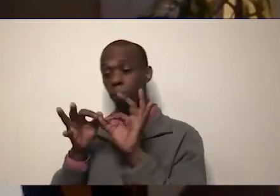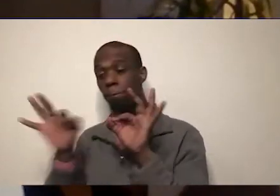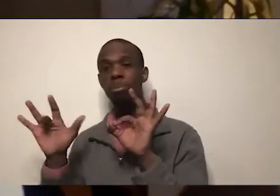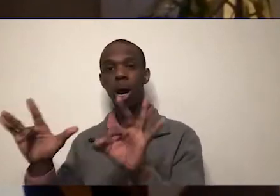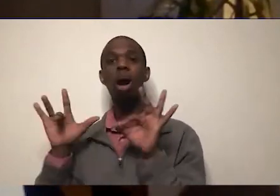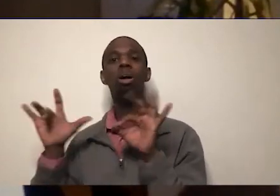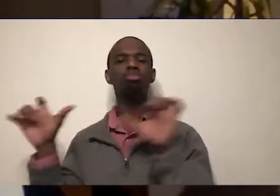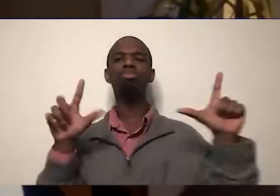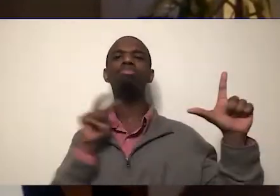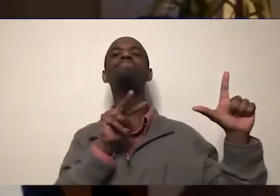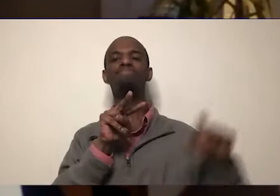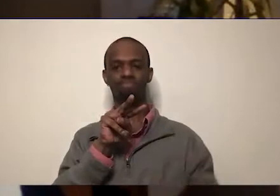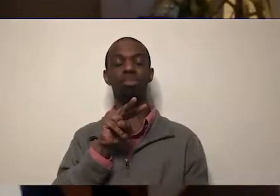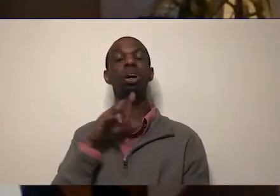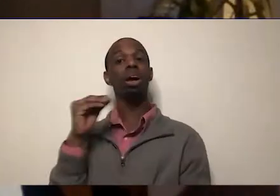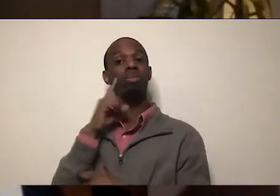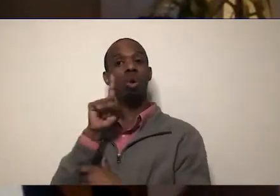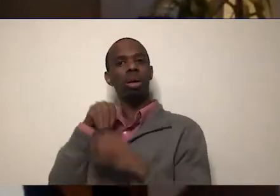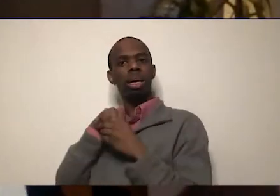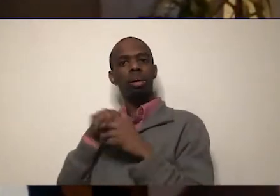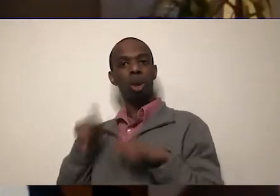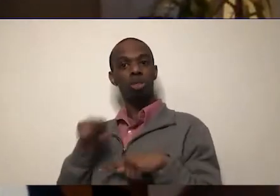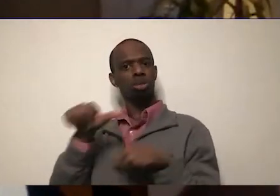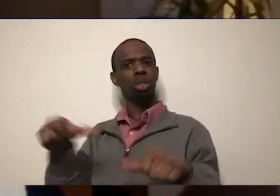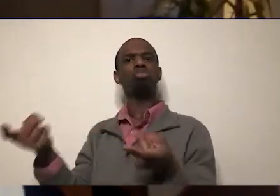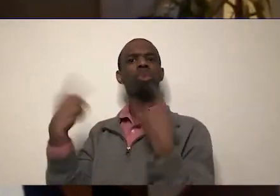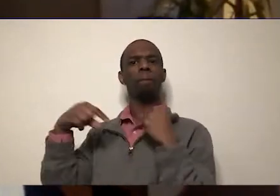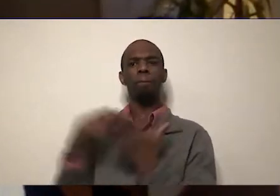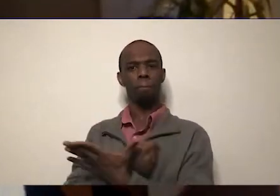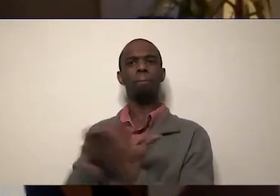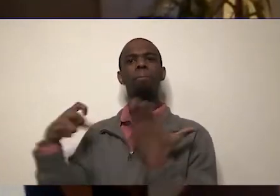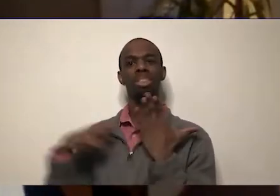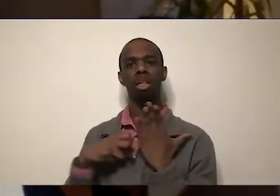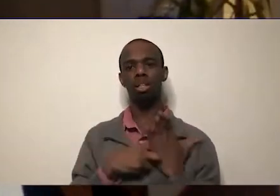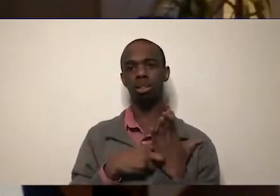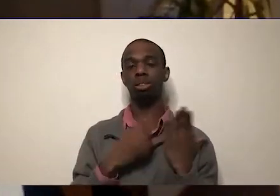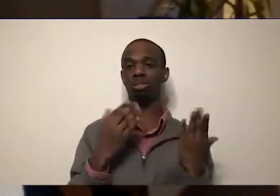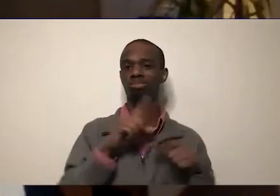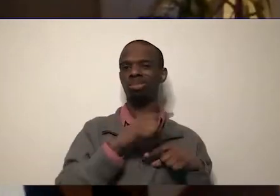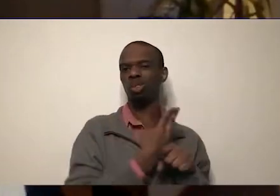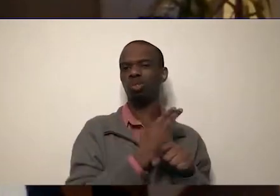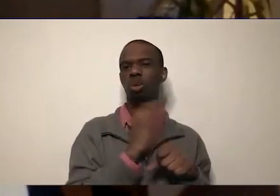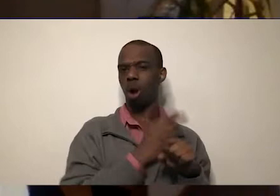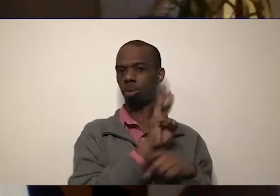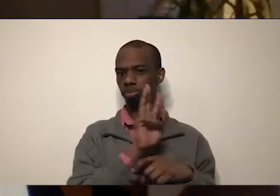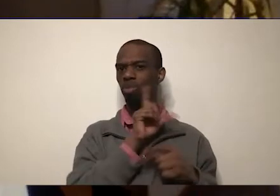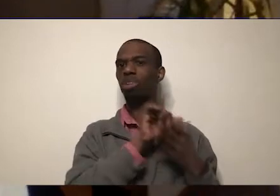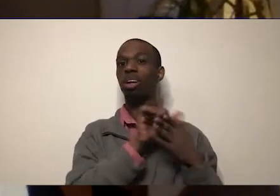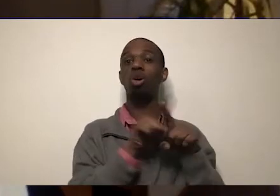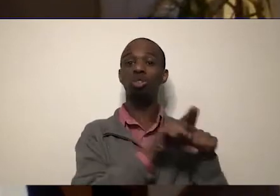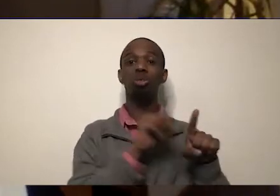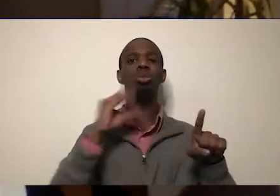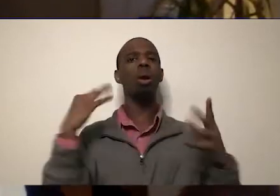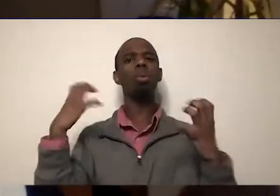Ford Foundation for supporting in making this series possible, as well as our partners and tonight's speakers. Joining